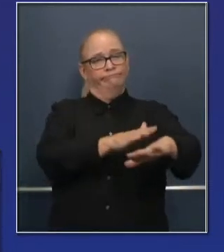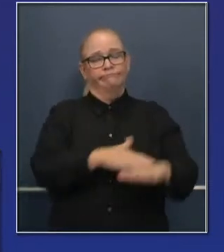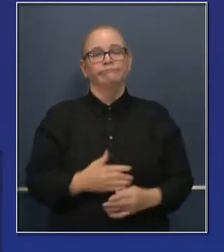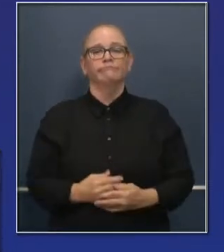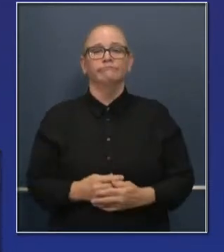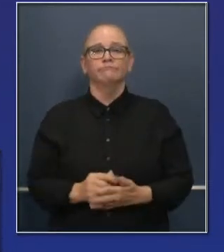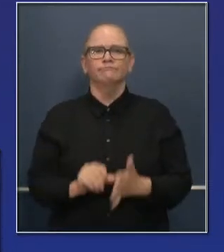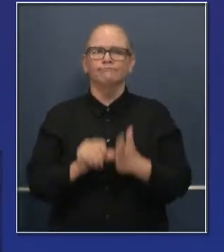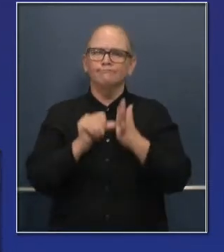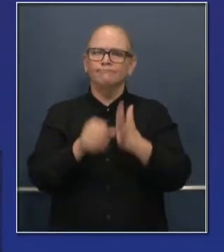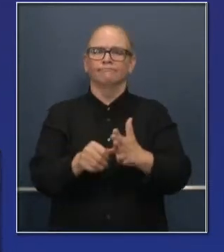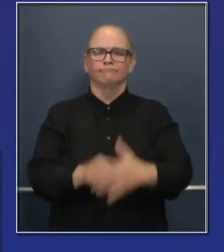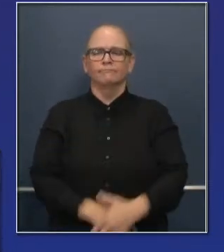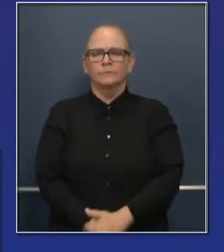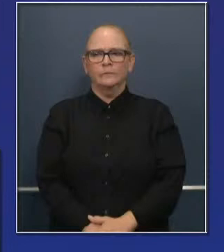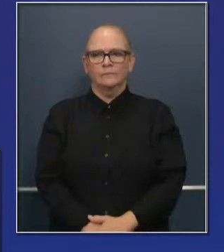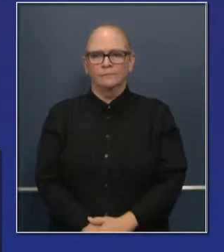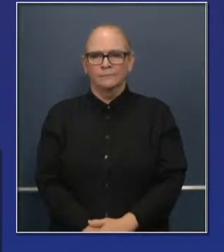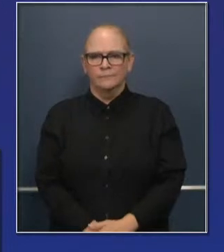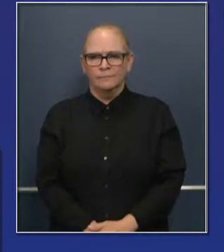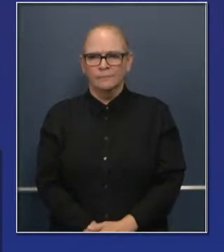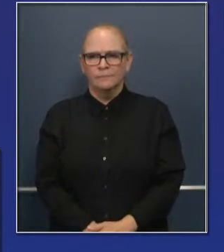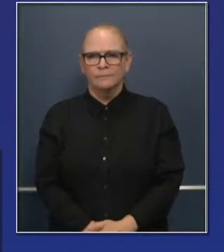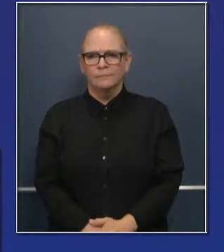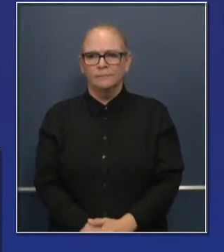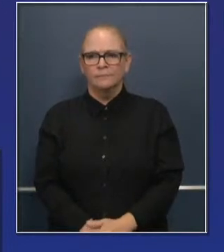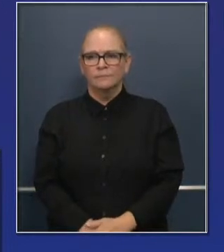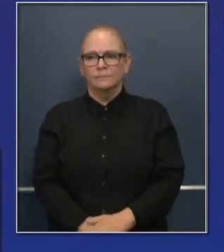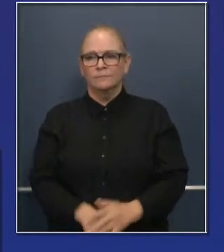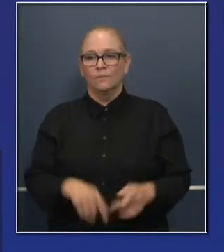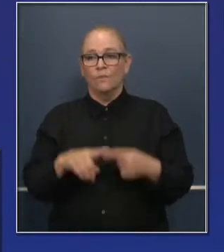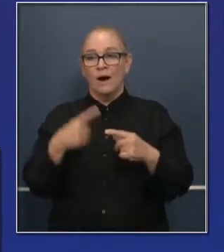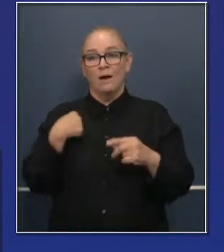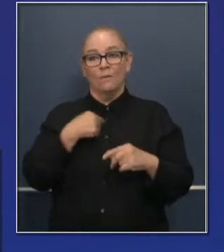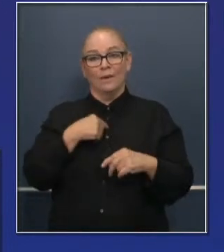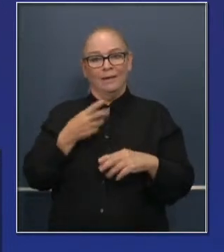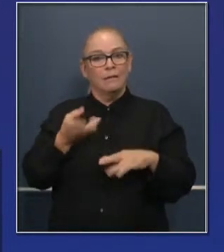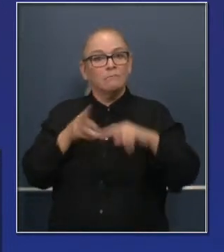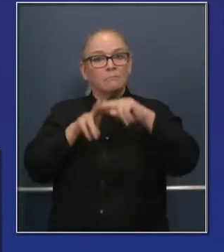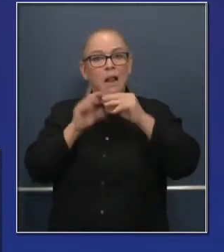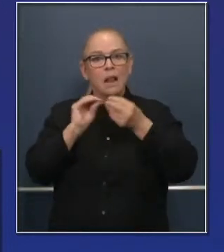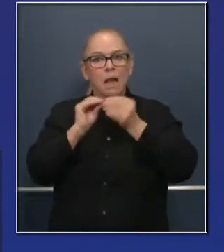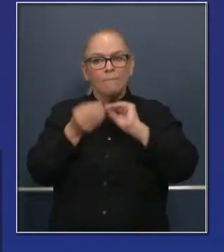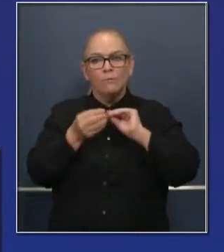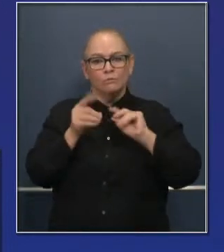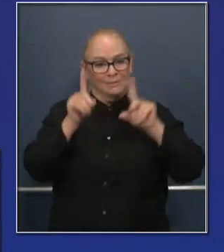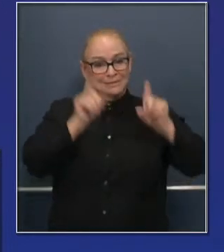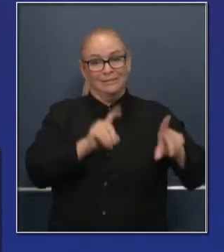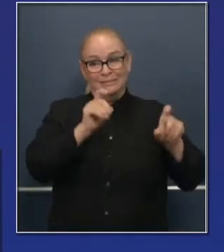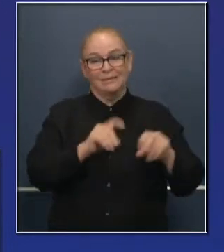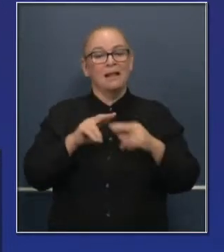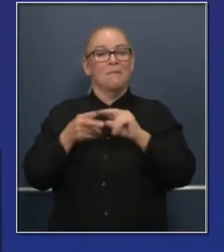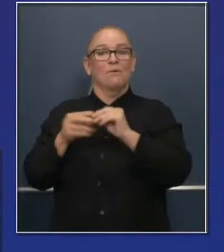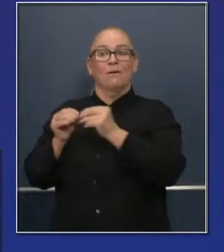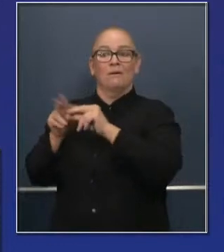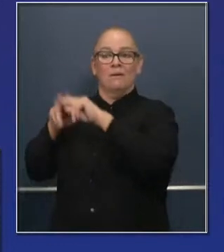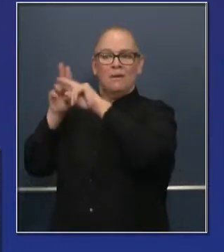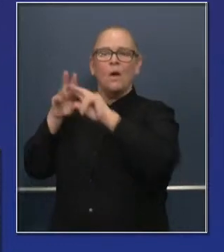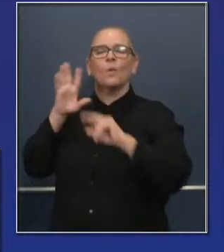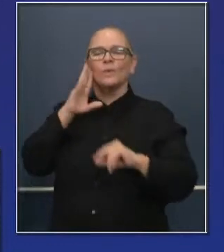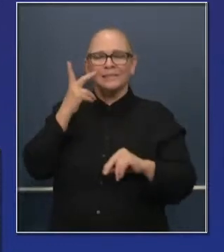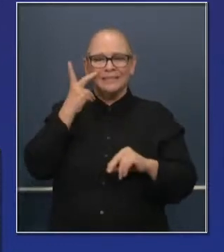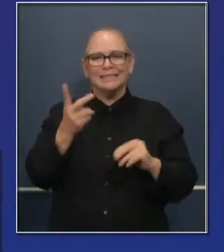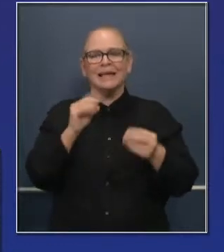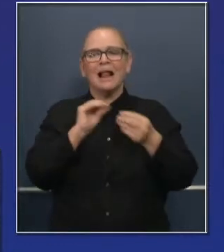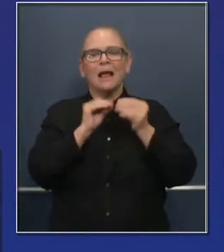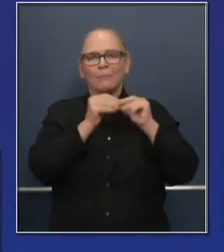we reinforce this. As we increase our tests, you're going to see an increase in case numbers. I caution people not to focus as much